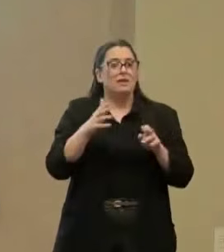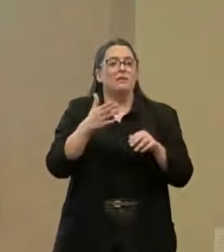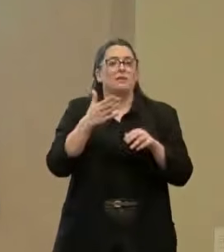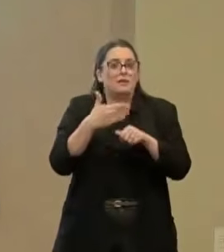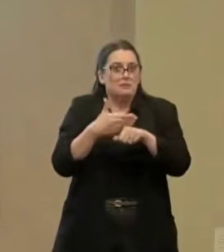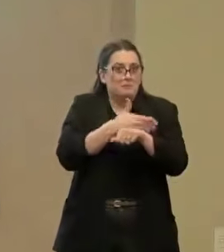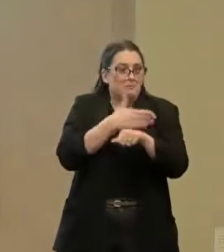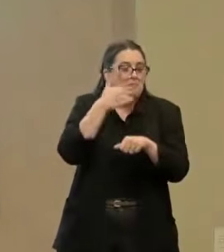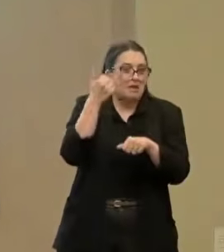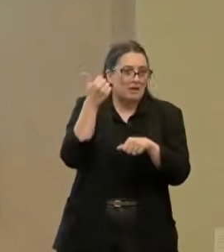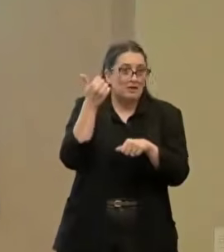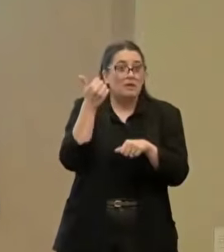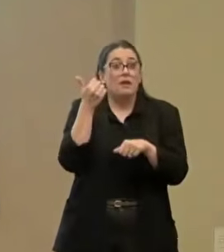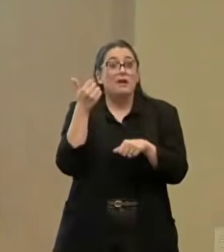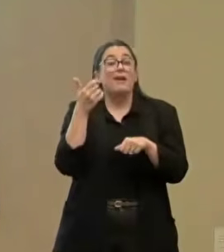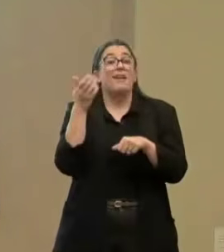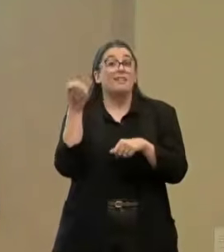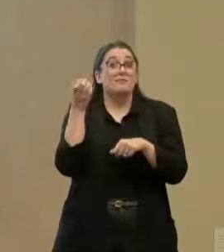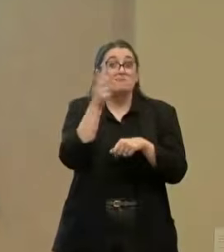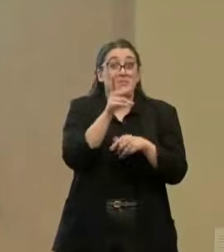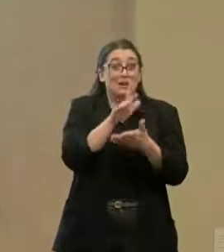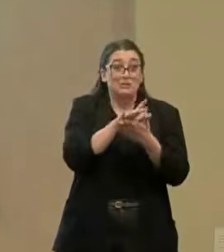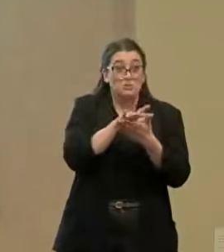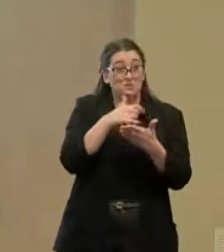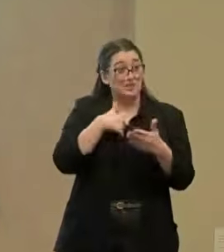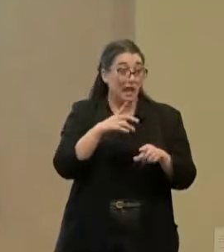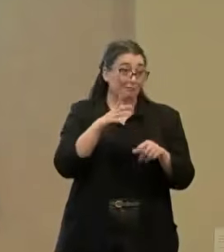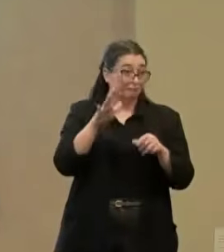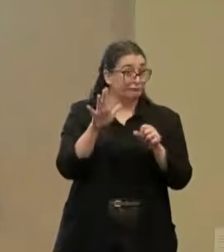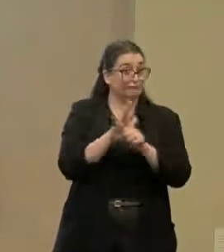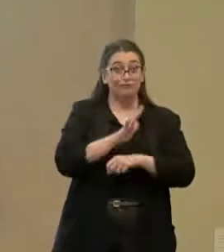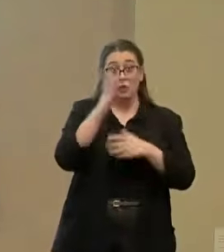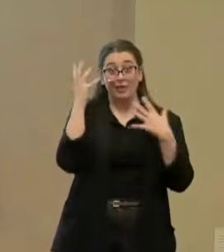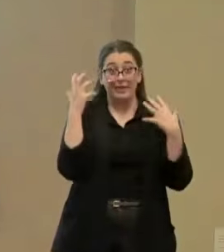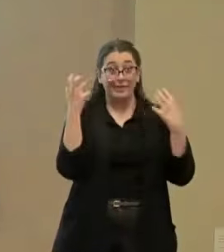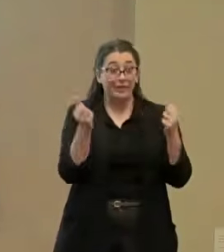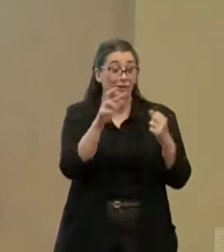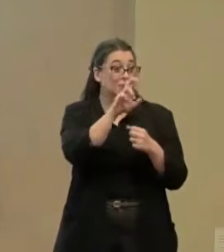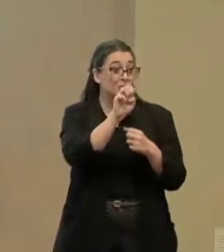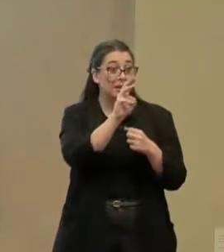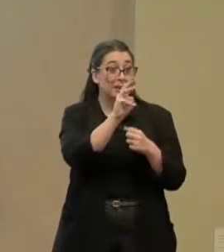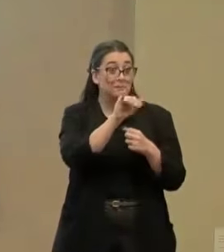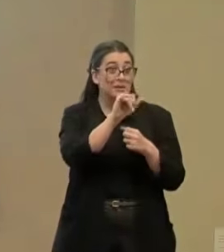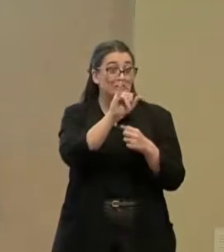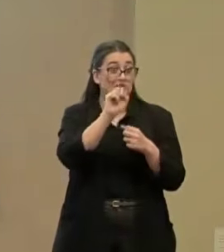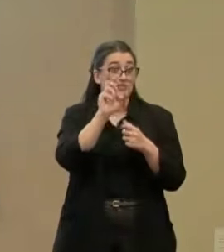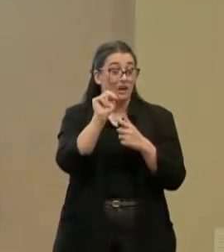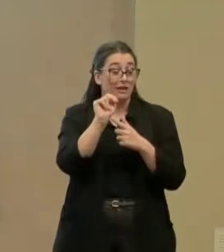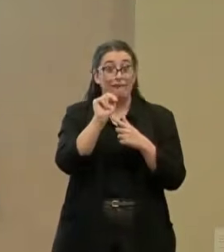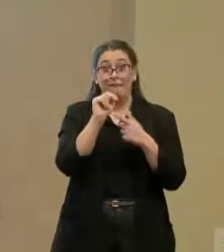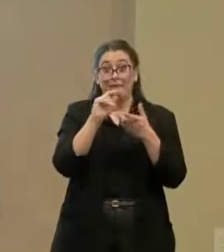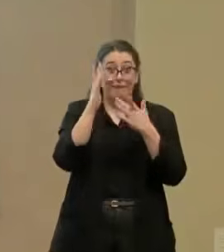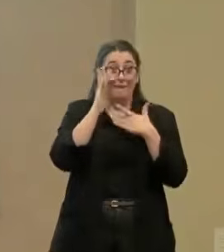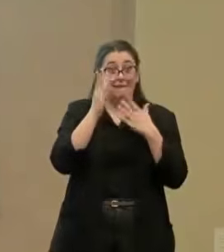go back to school in a remission state by any means. I'm definitely someone that will like push through the pain,